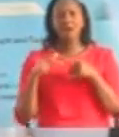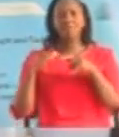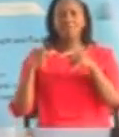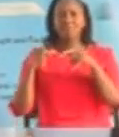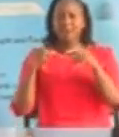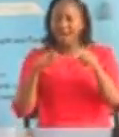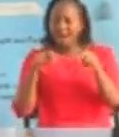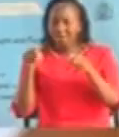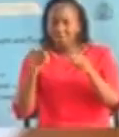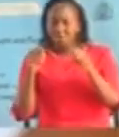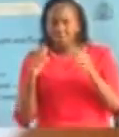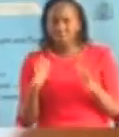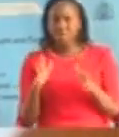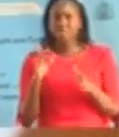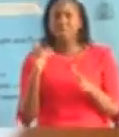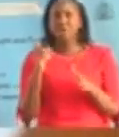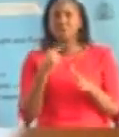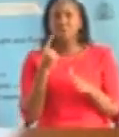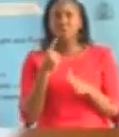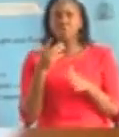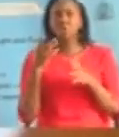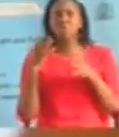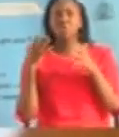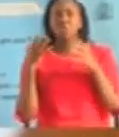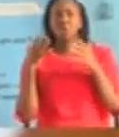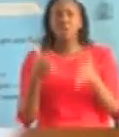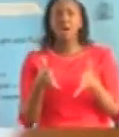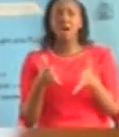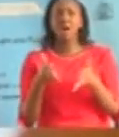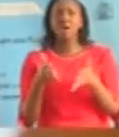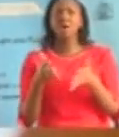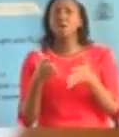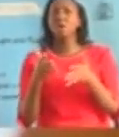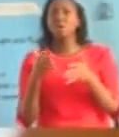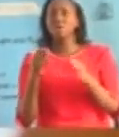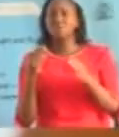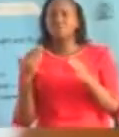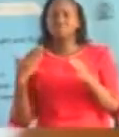administrators who now overshadowed the deans.